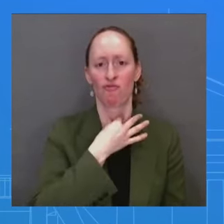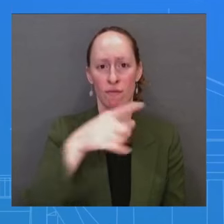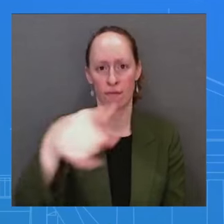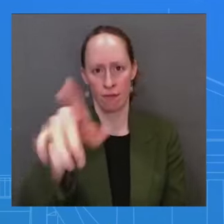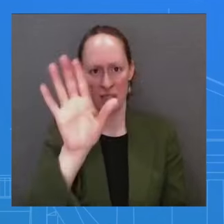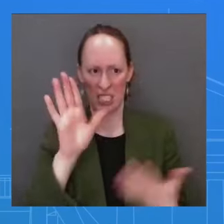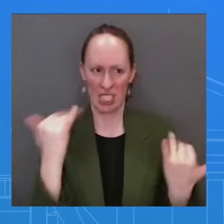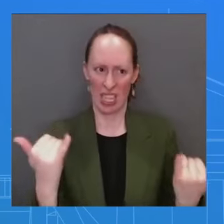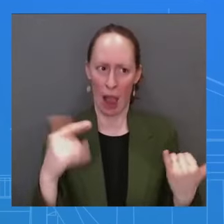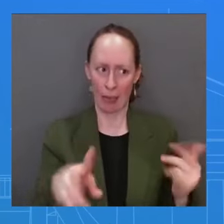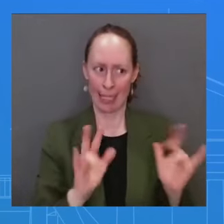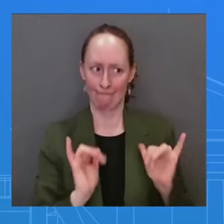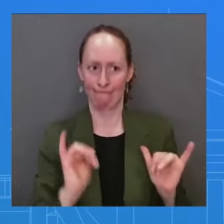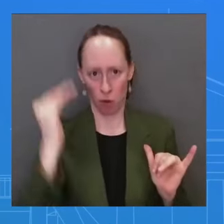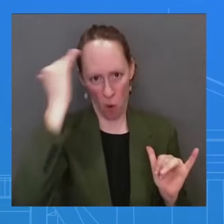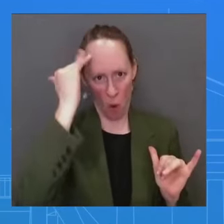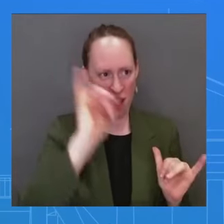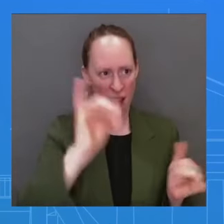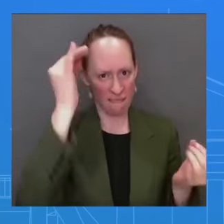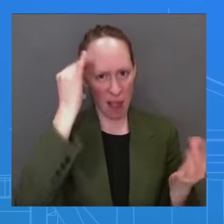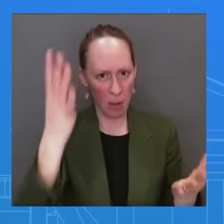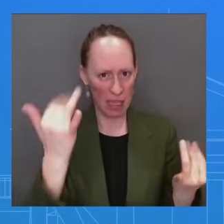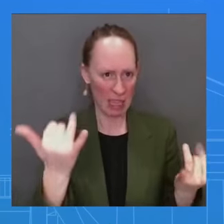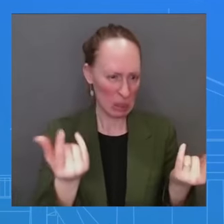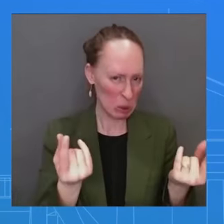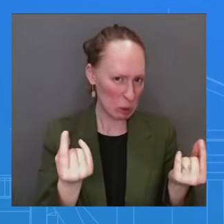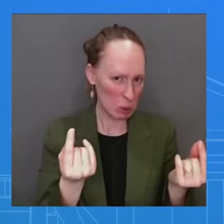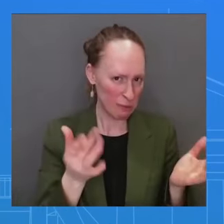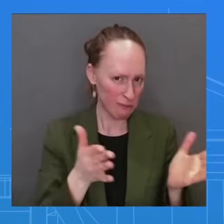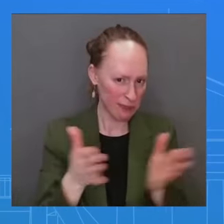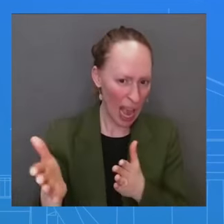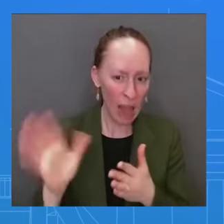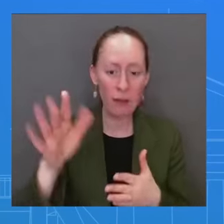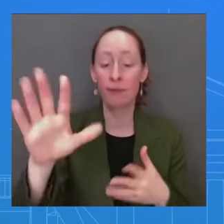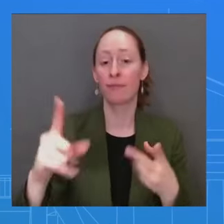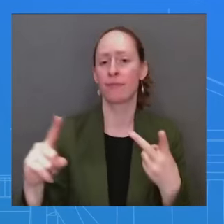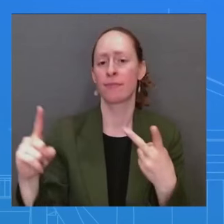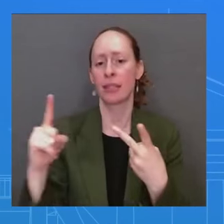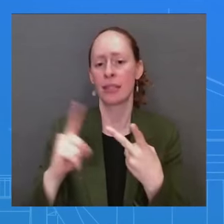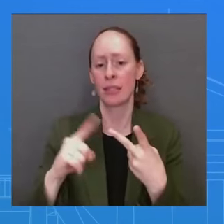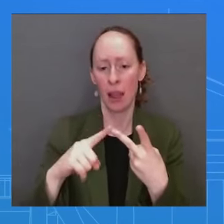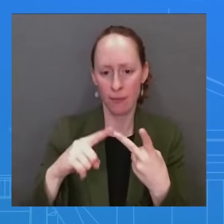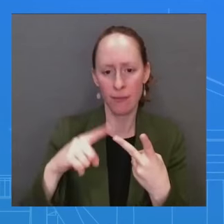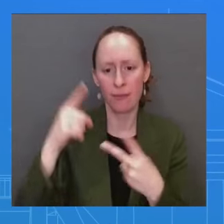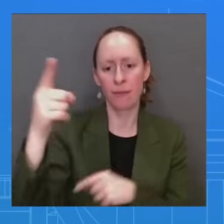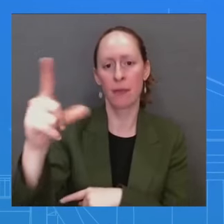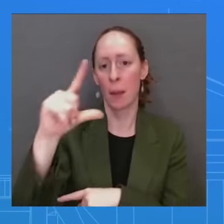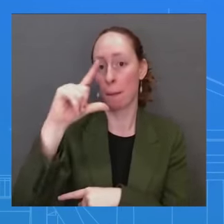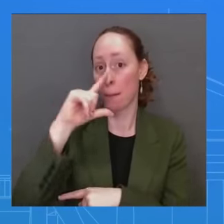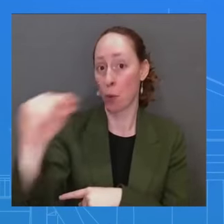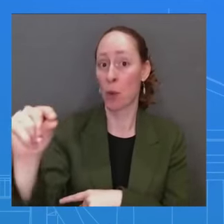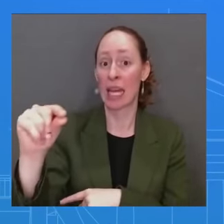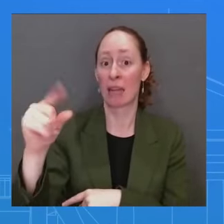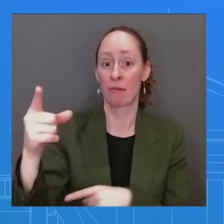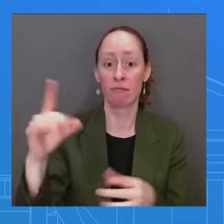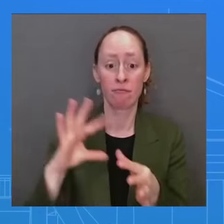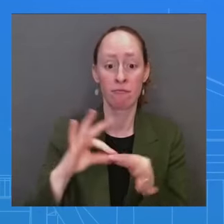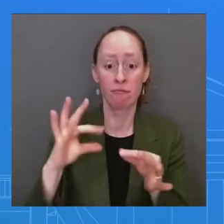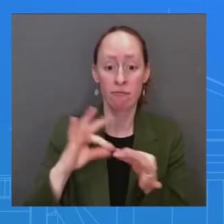question, Russian President Putin pointed out the risk of conflict on the Korean